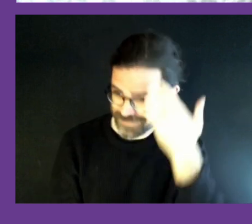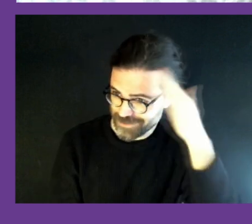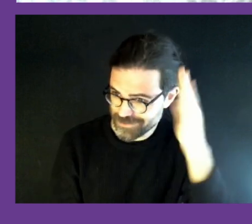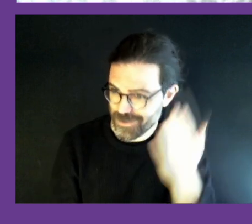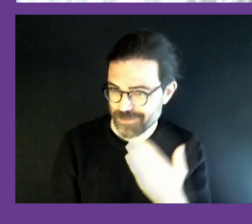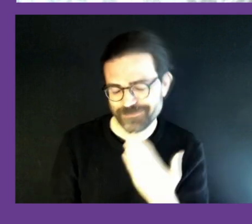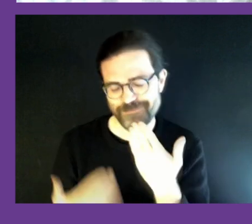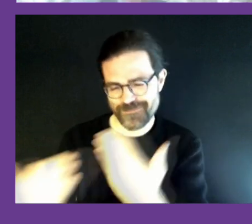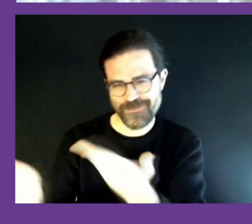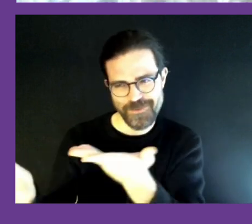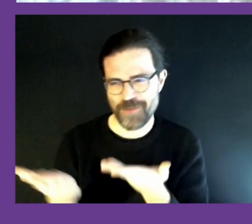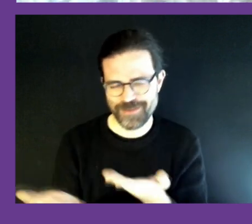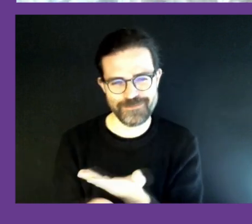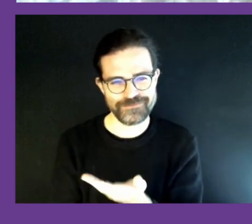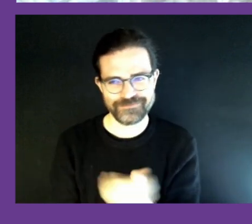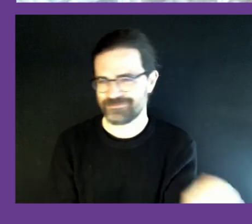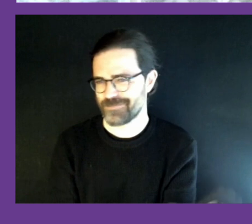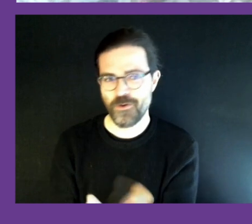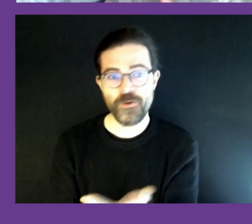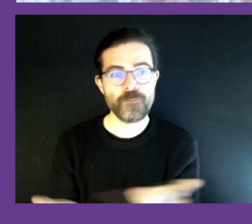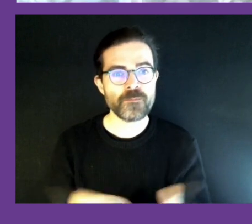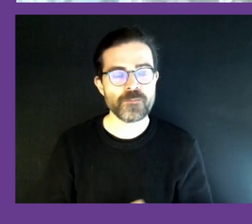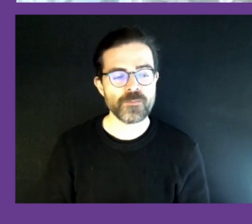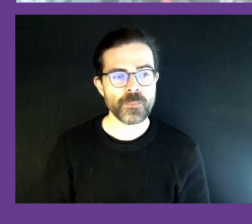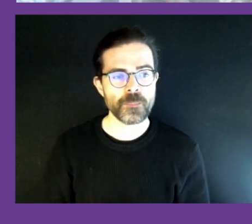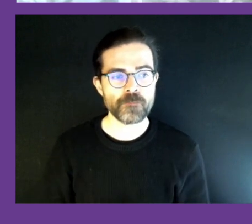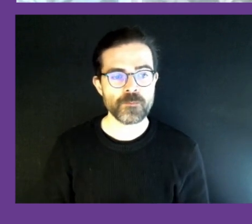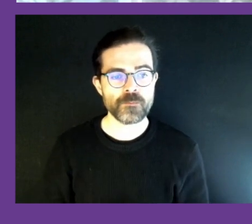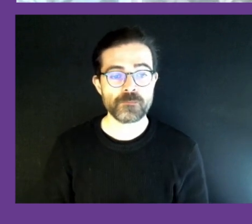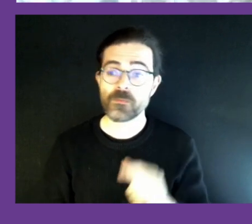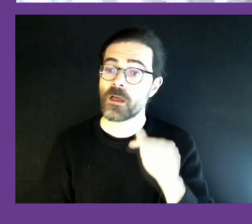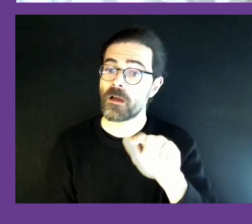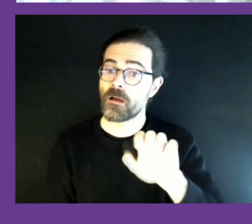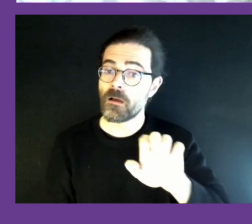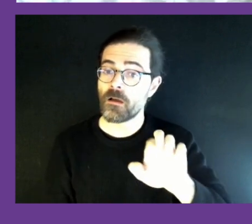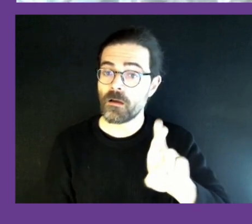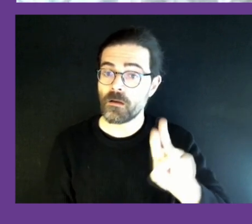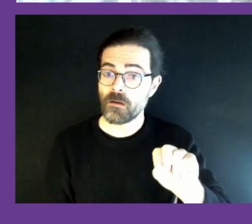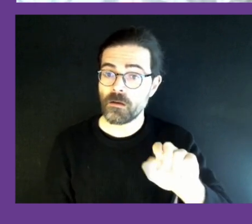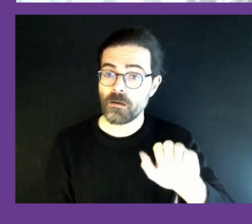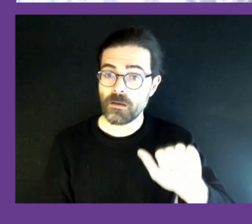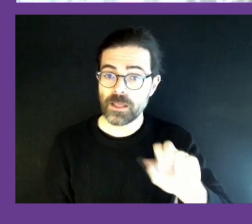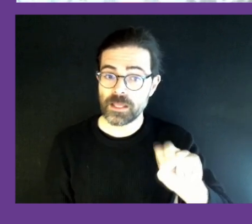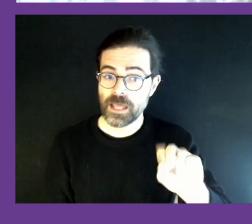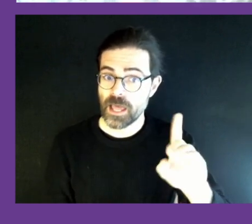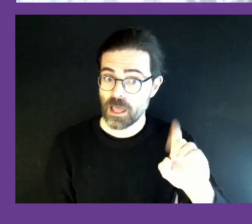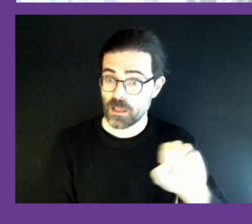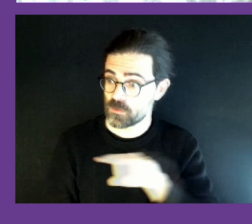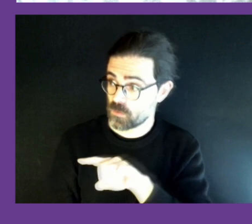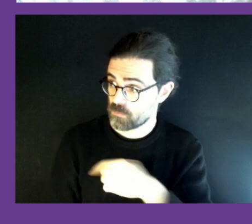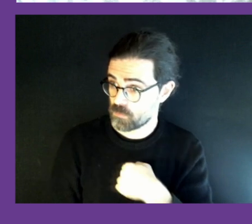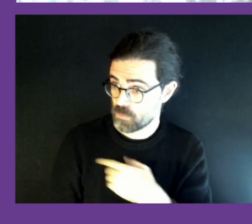Fernando, I think you might have already introduced yourself, or if not, I will leave you the floor to introduce yourself, as you will help me